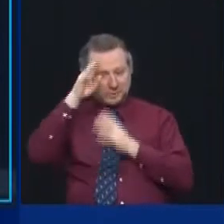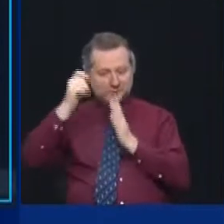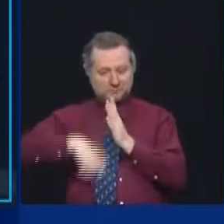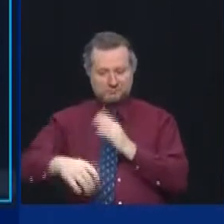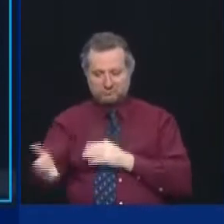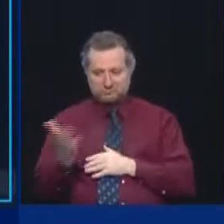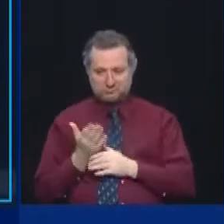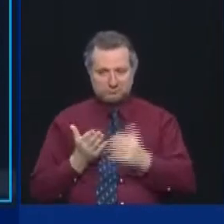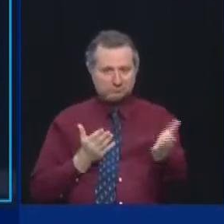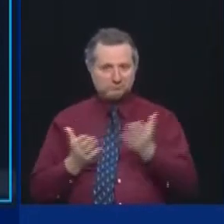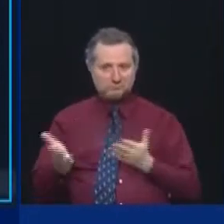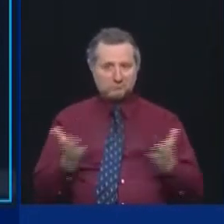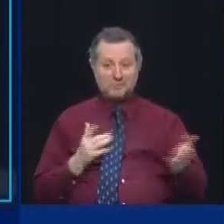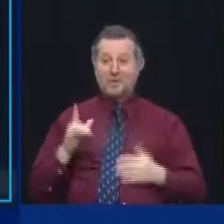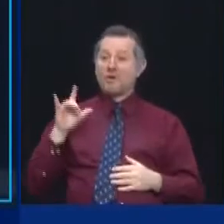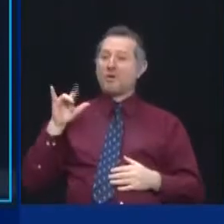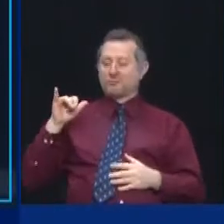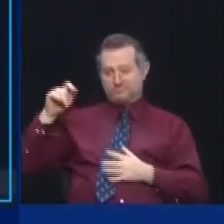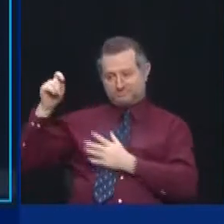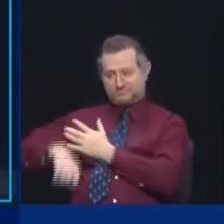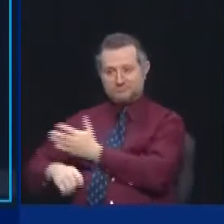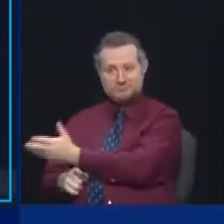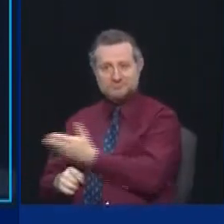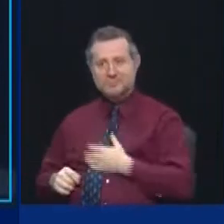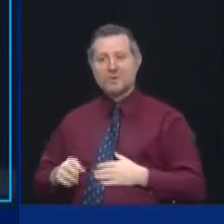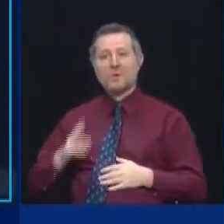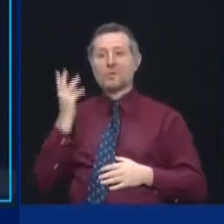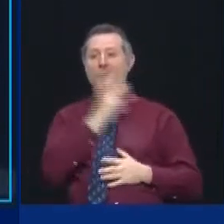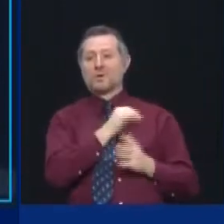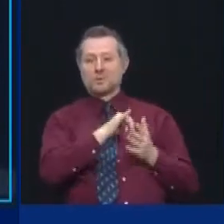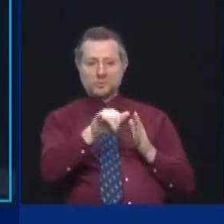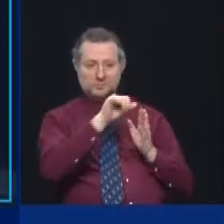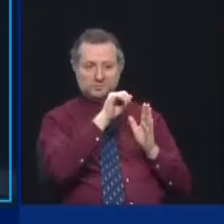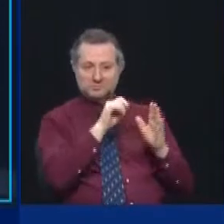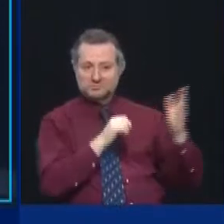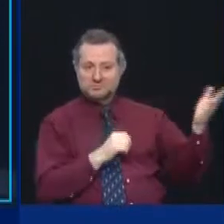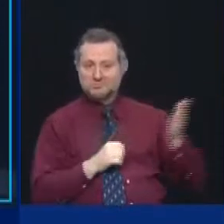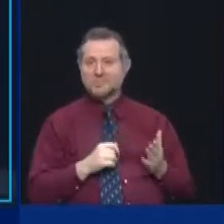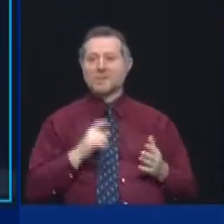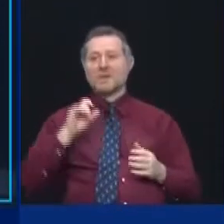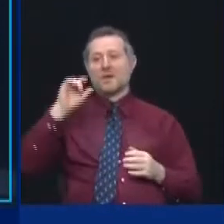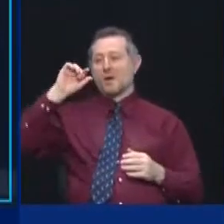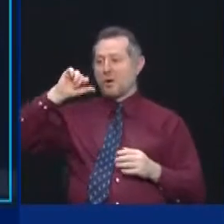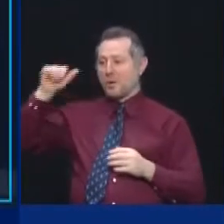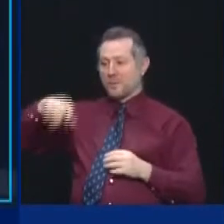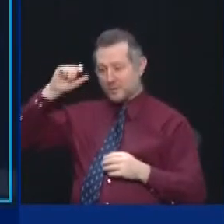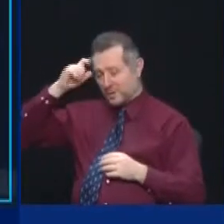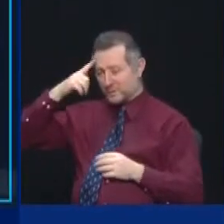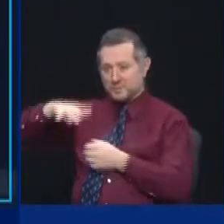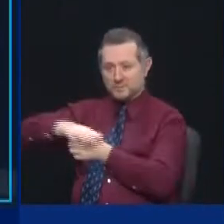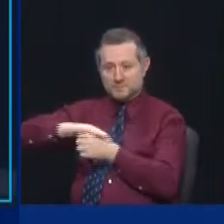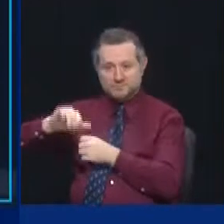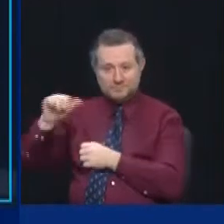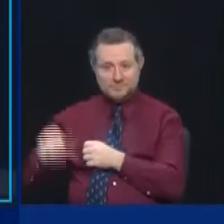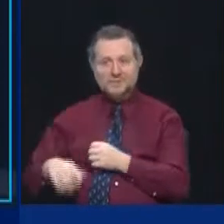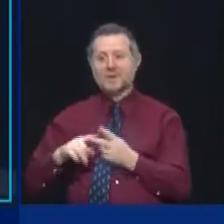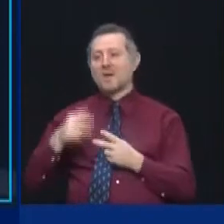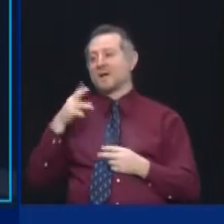We want to get the vaccination rate up for young people, and I think Uber and Lyft offering free rides to the vaccine